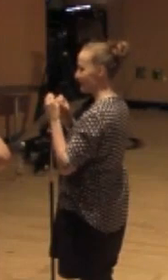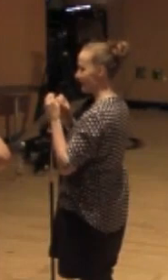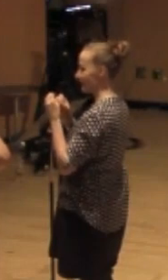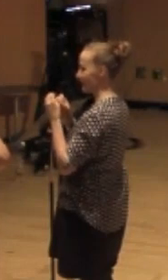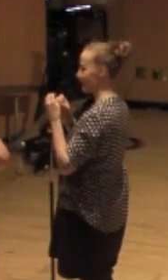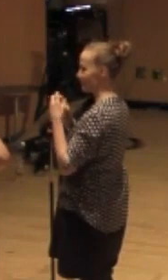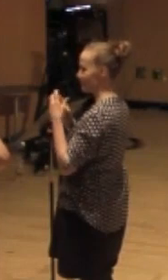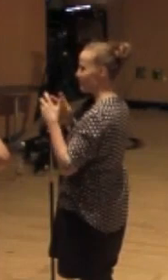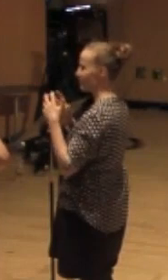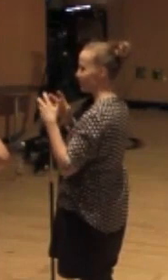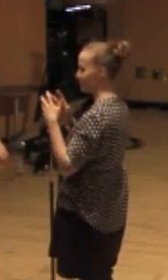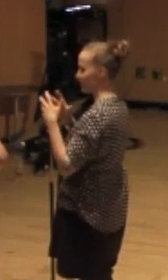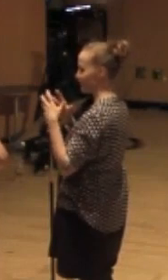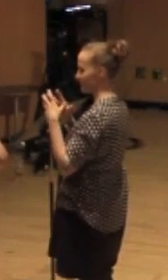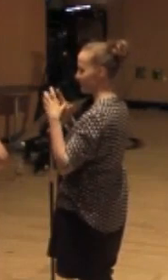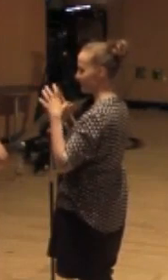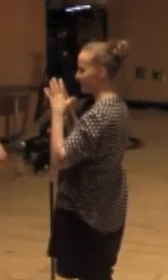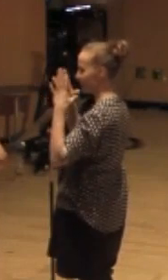it's really